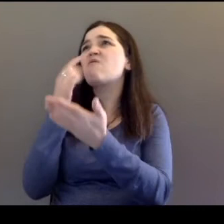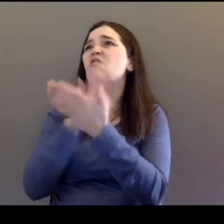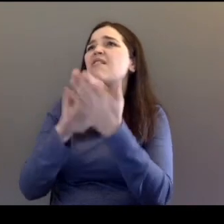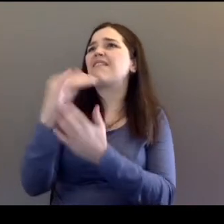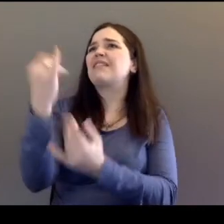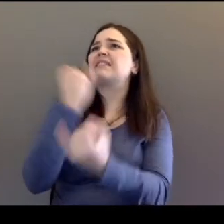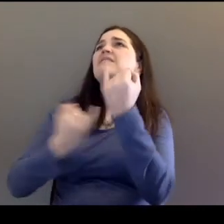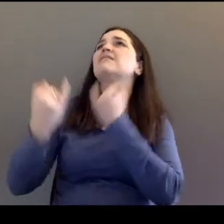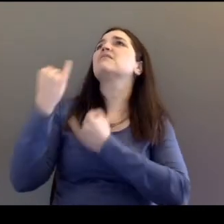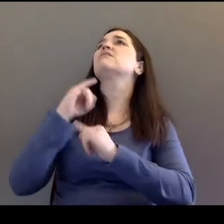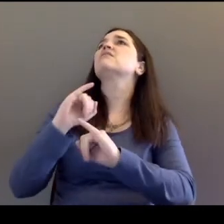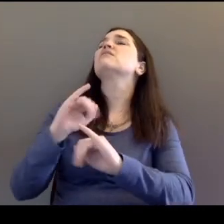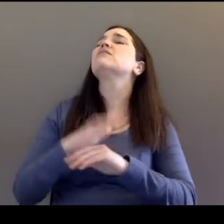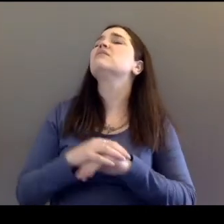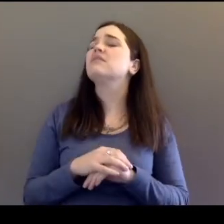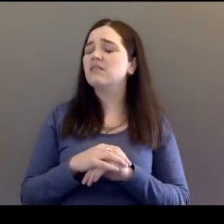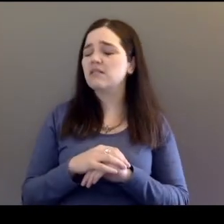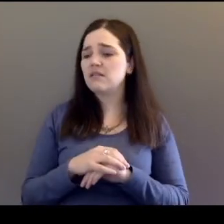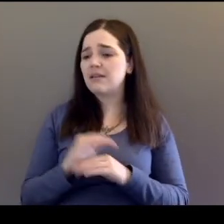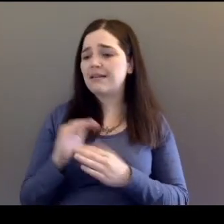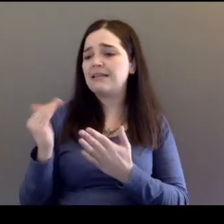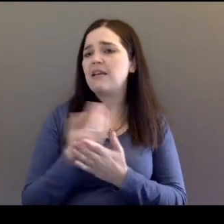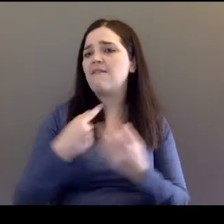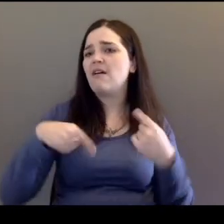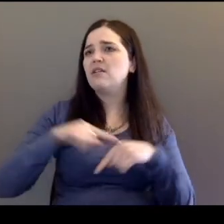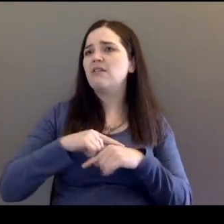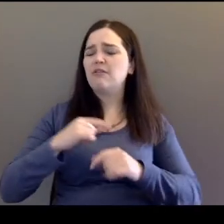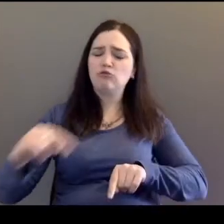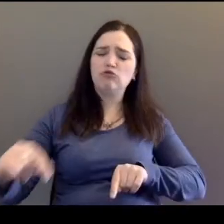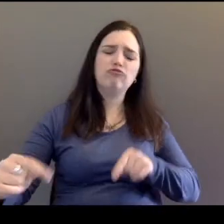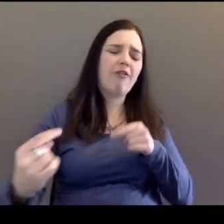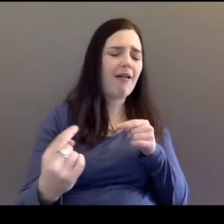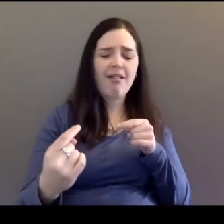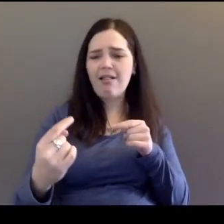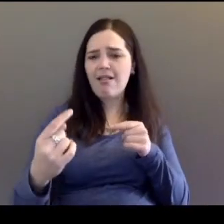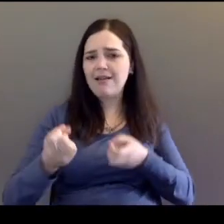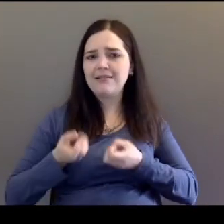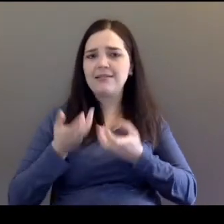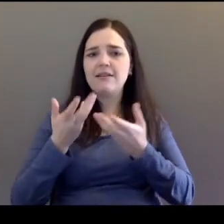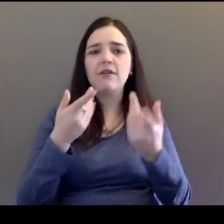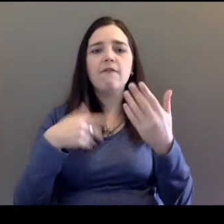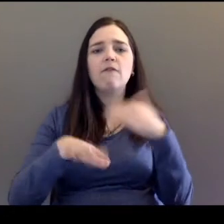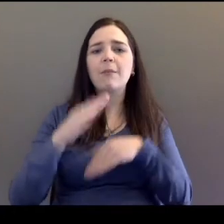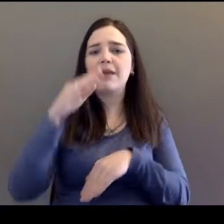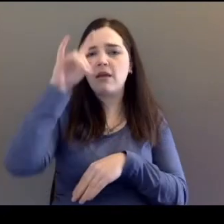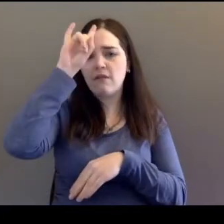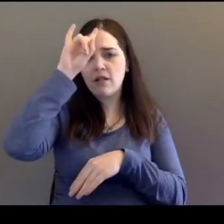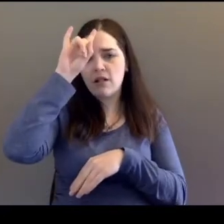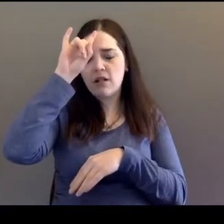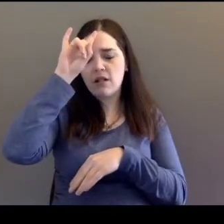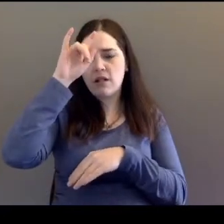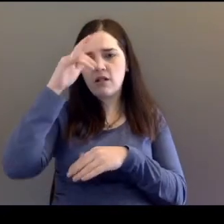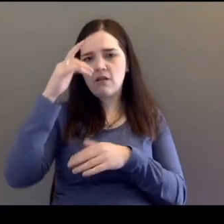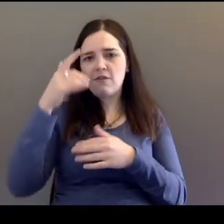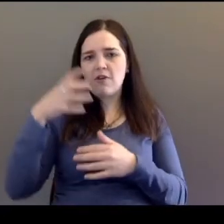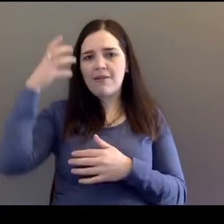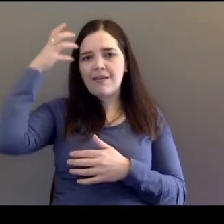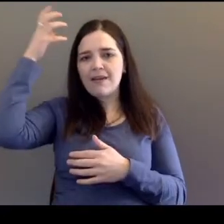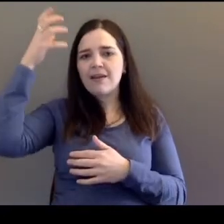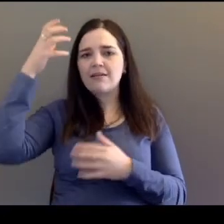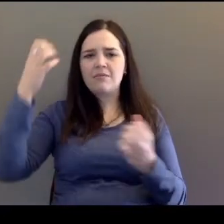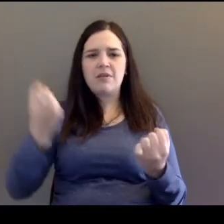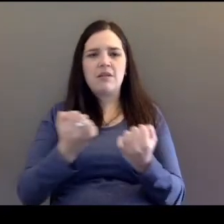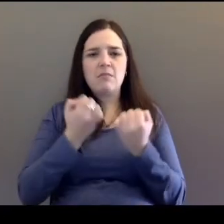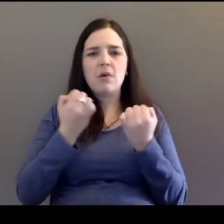us. Save us from the time of trial and deliver us from evil. For the kingdom and the